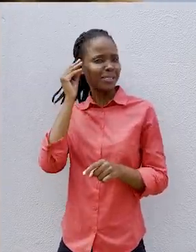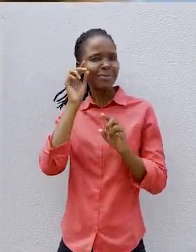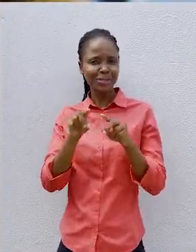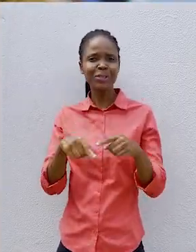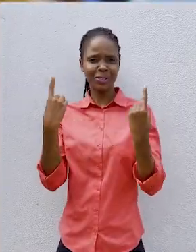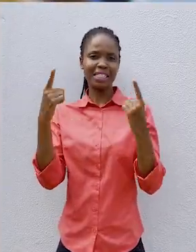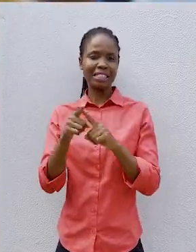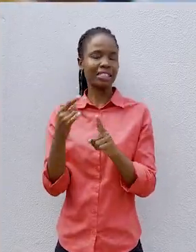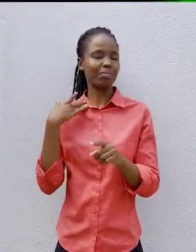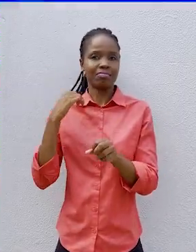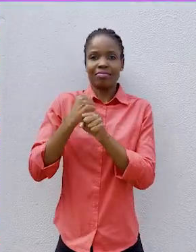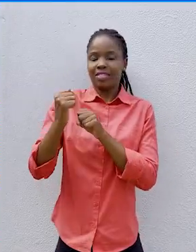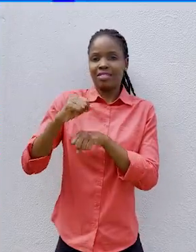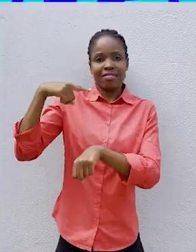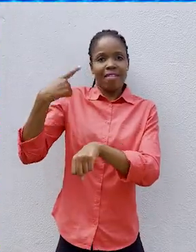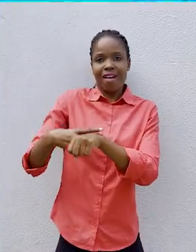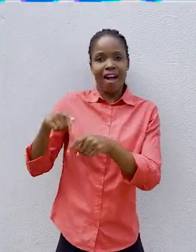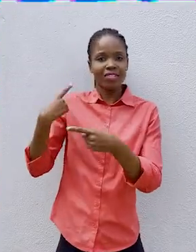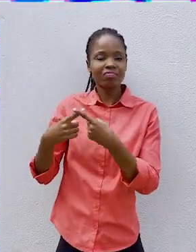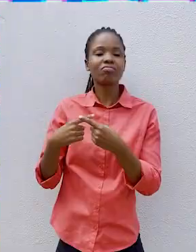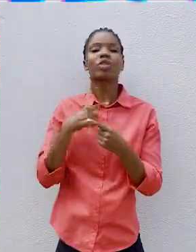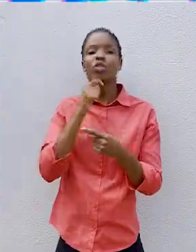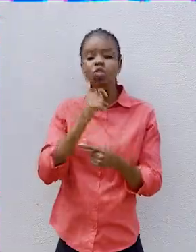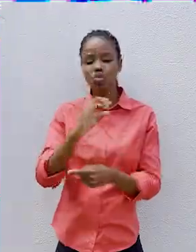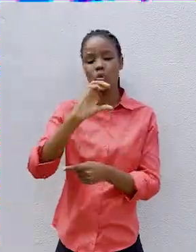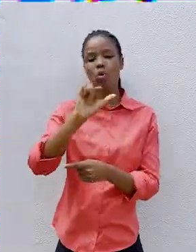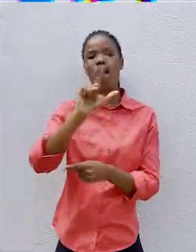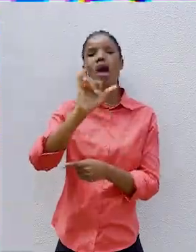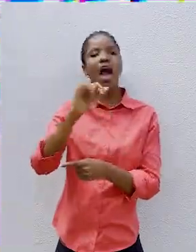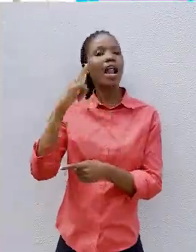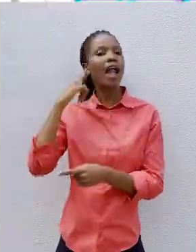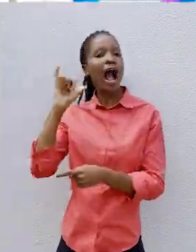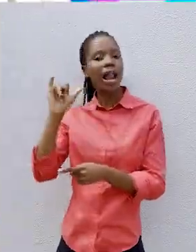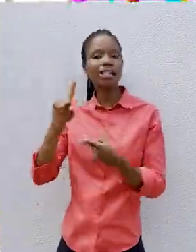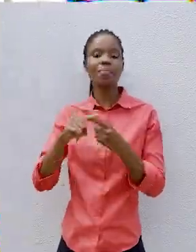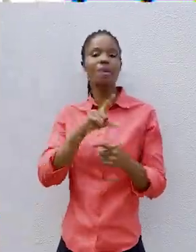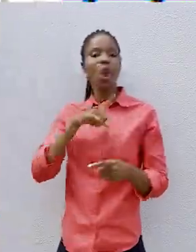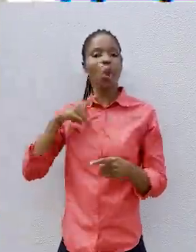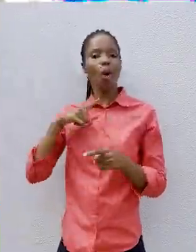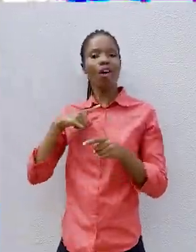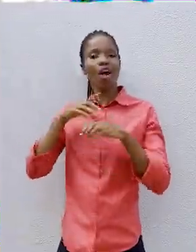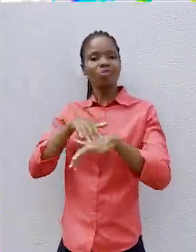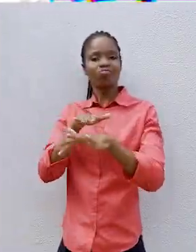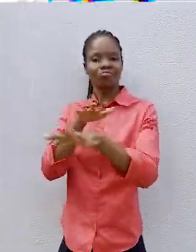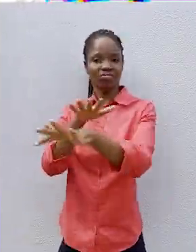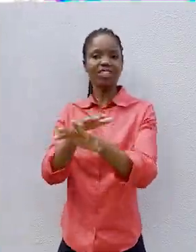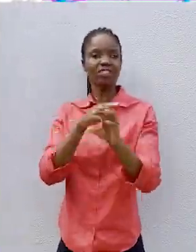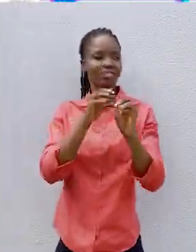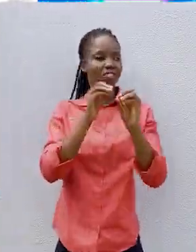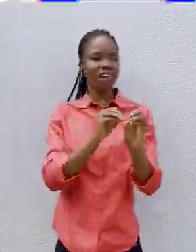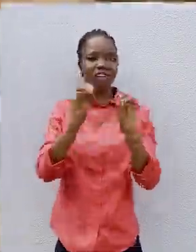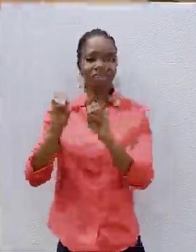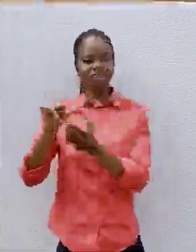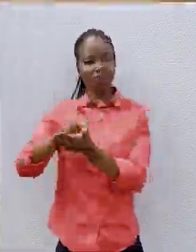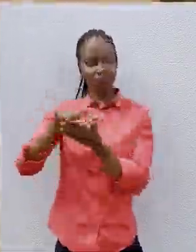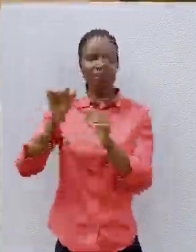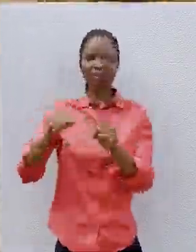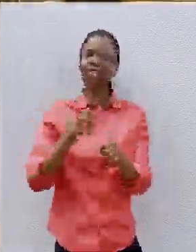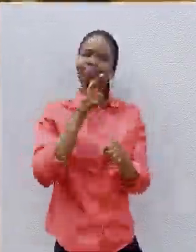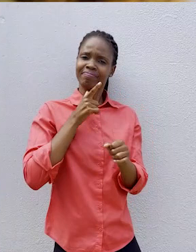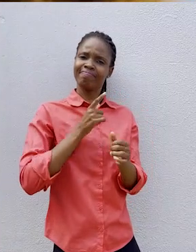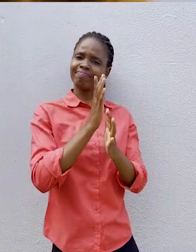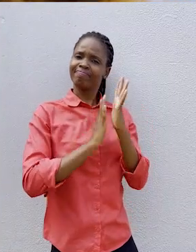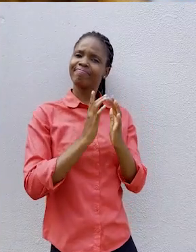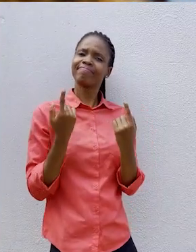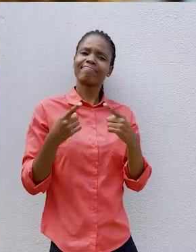unique experience, unlike anything else I've ever been to. I'm from Cali. Last time we met in Long Beach, and now we're out here in New York. Tell me, man,